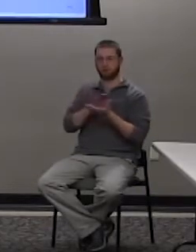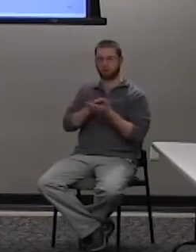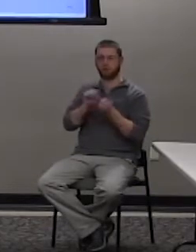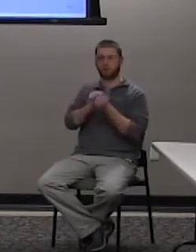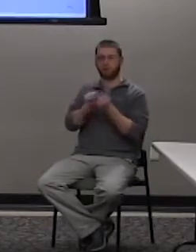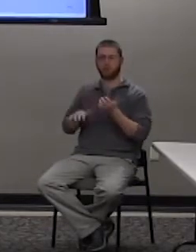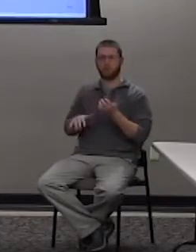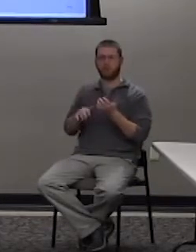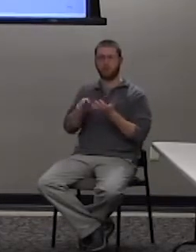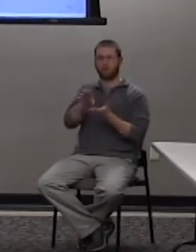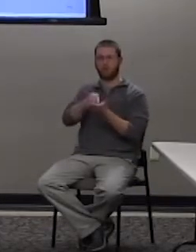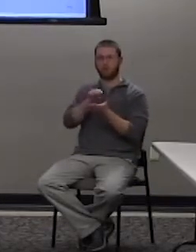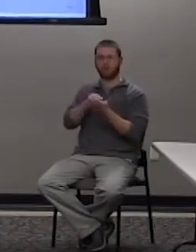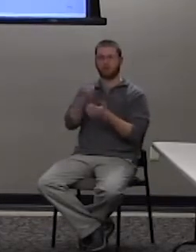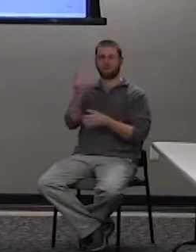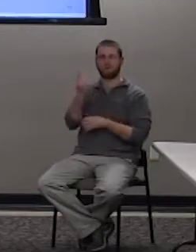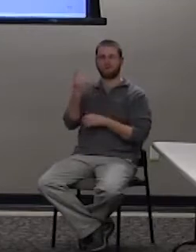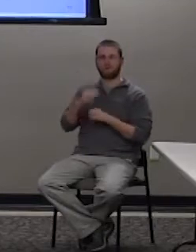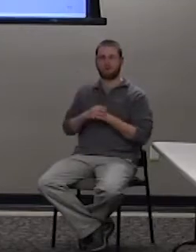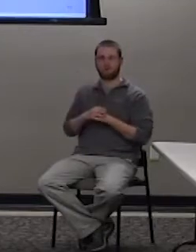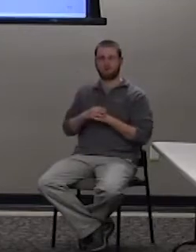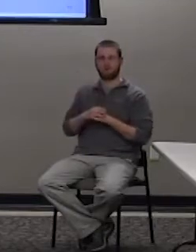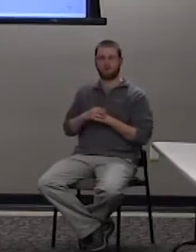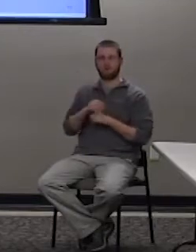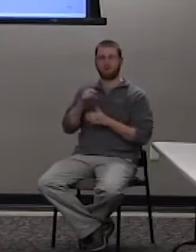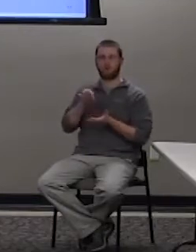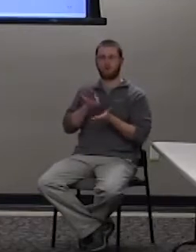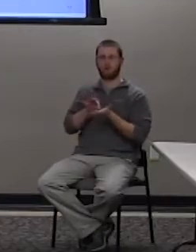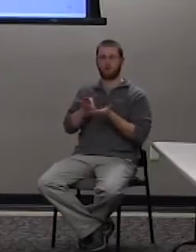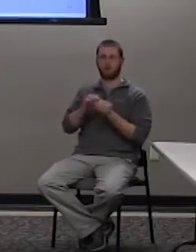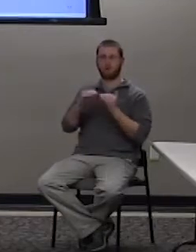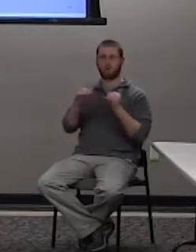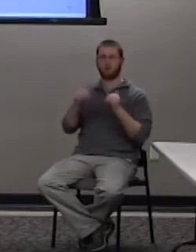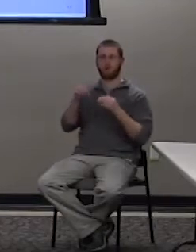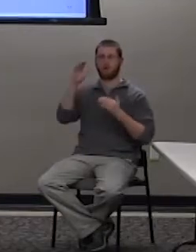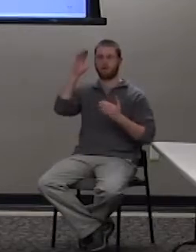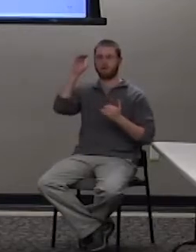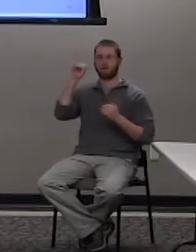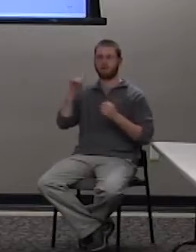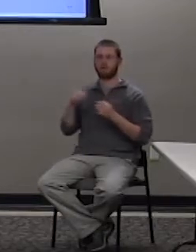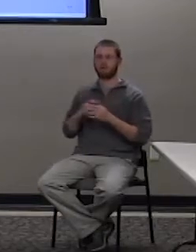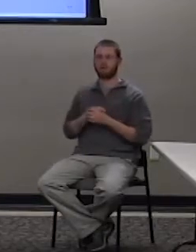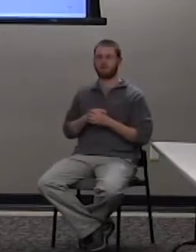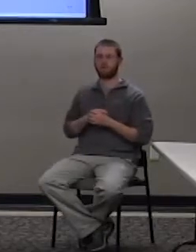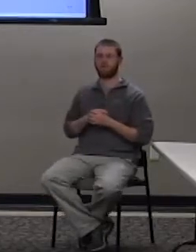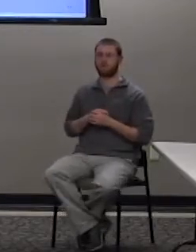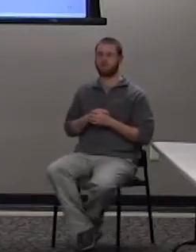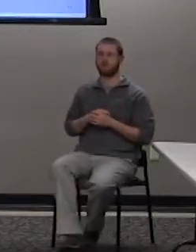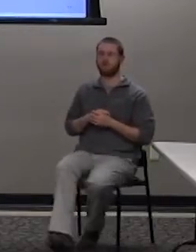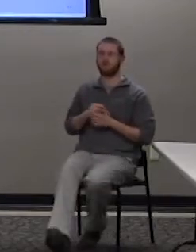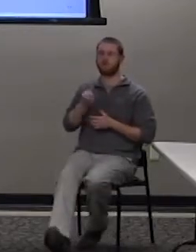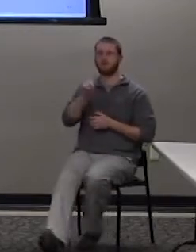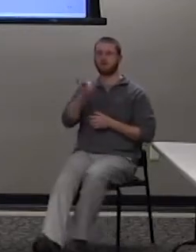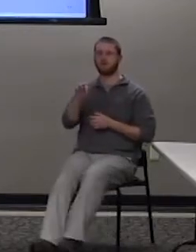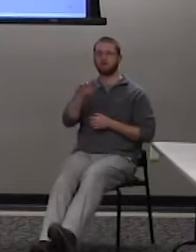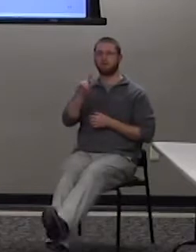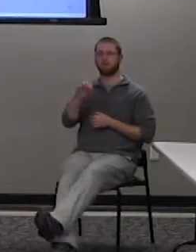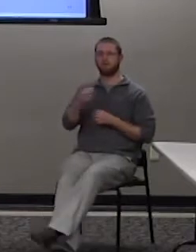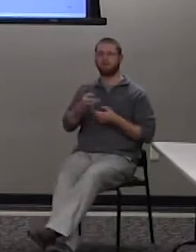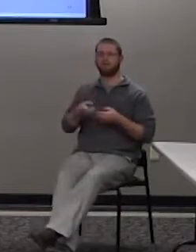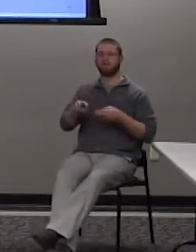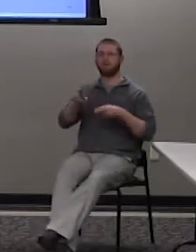without ever achieving the grade level expectation. And Kyle, Kentucky's rate popped up there as soon as